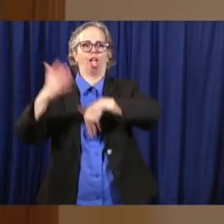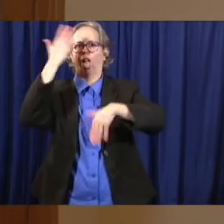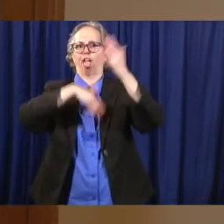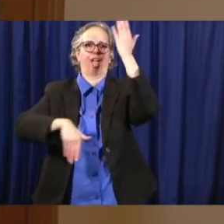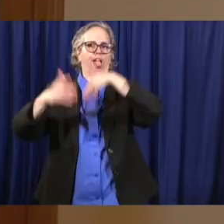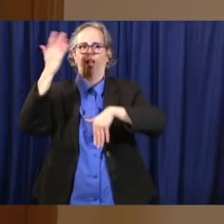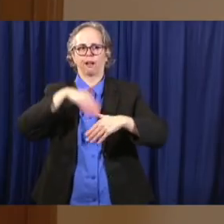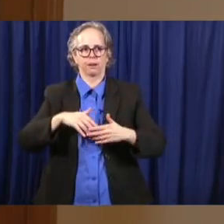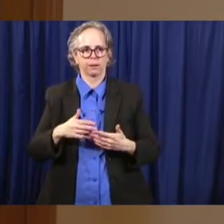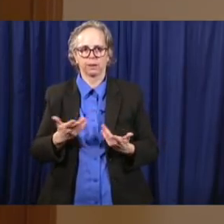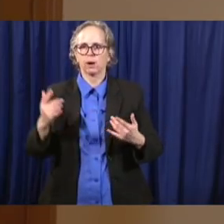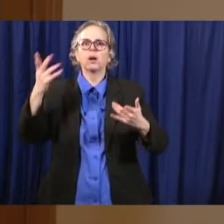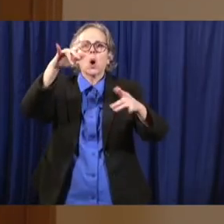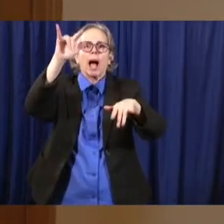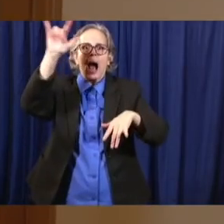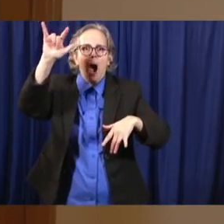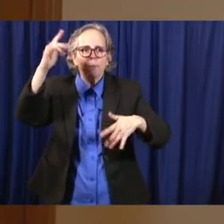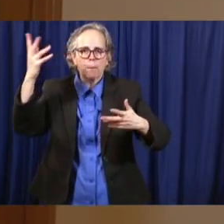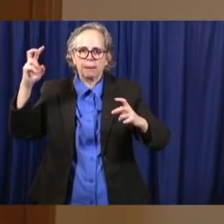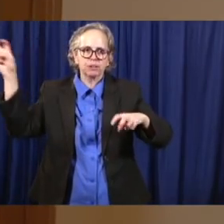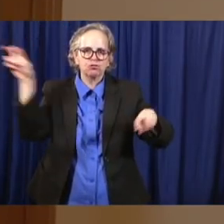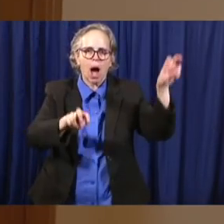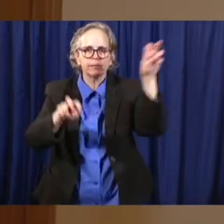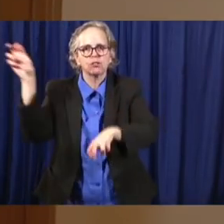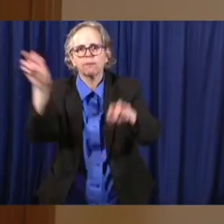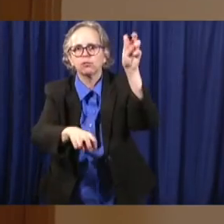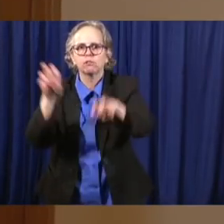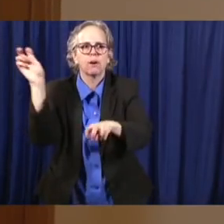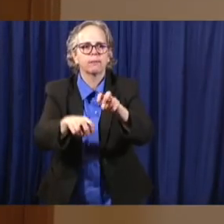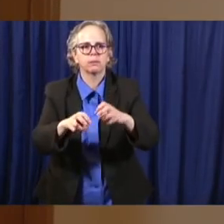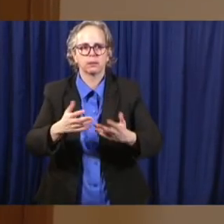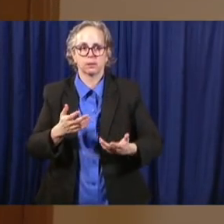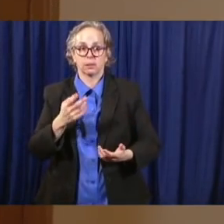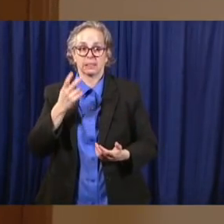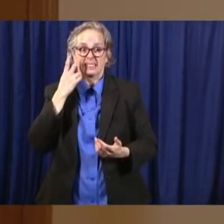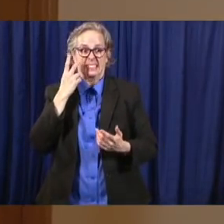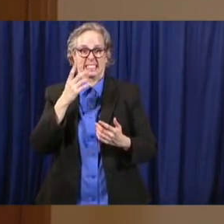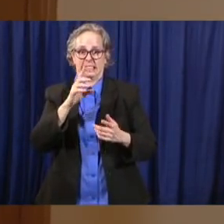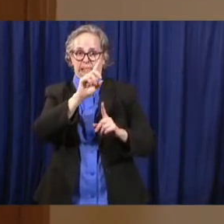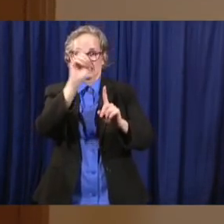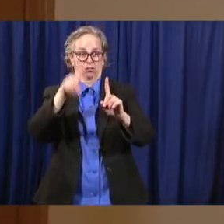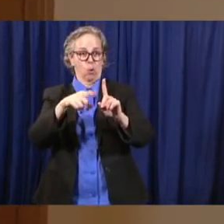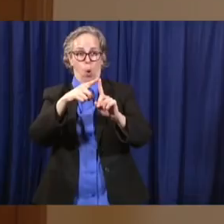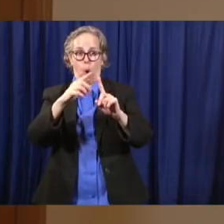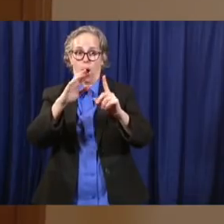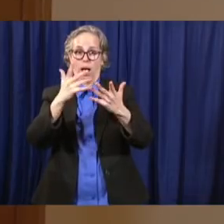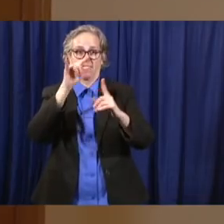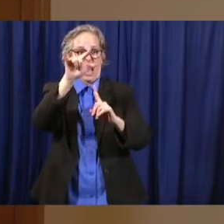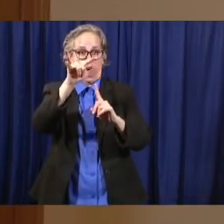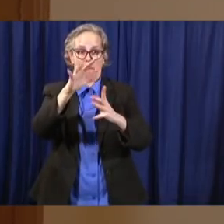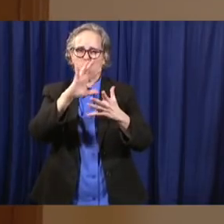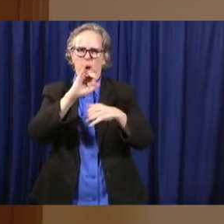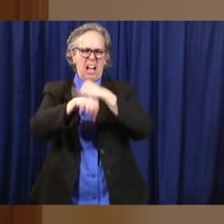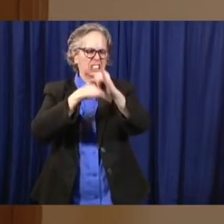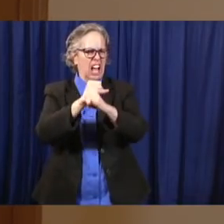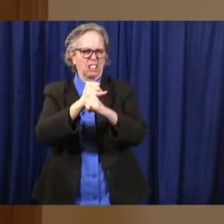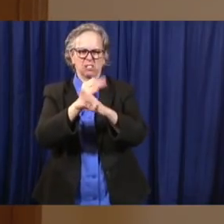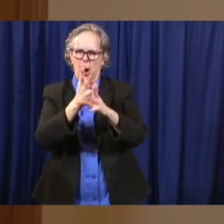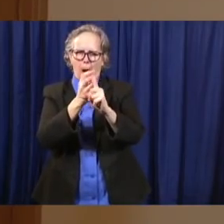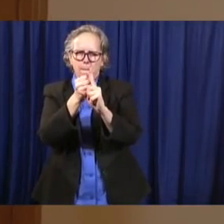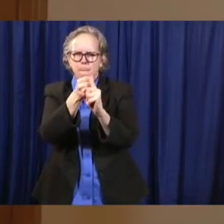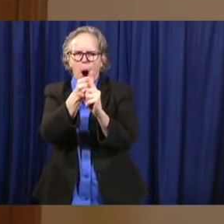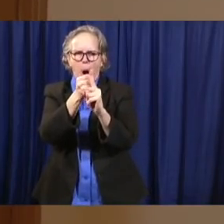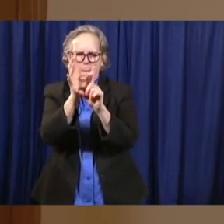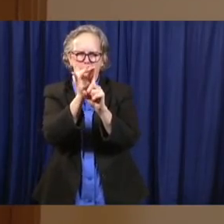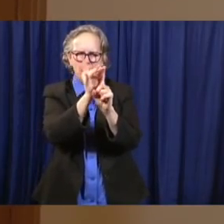when we look like a city like Detroit, we know that they're being harder hit right now. Ohio, they're just a little ahead of